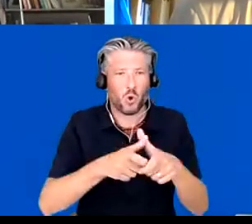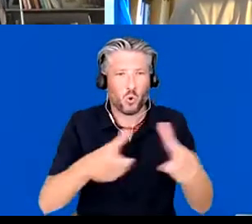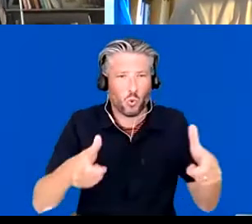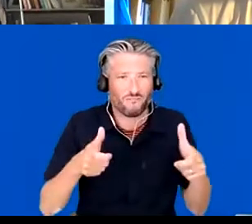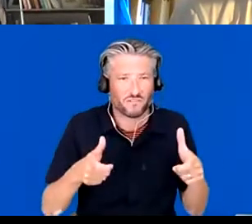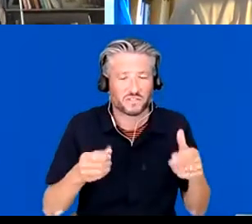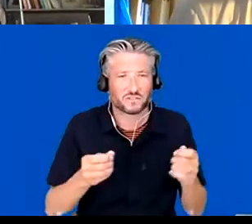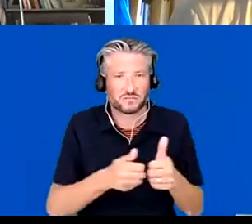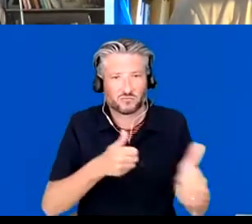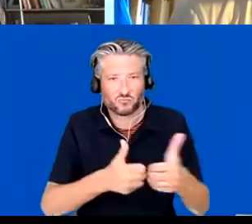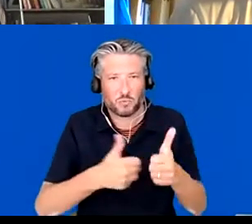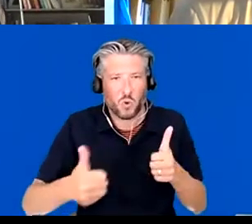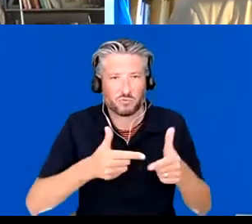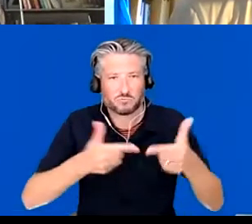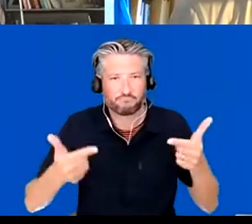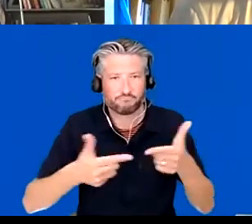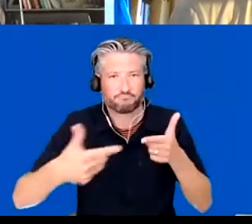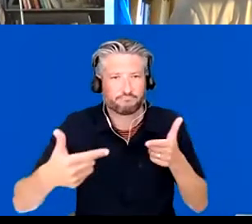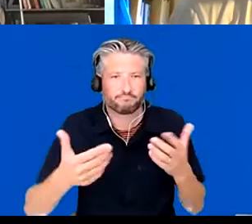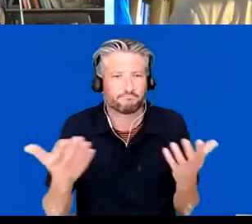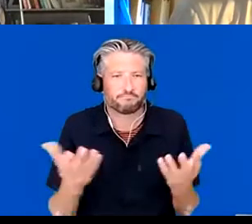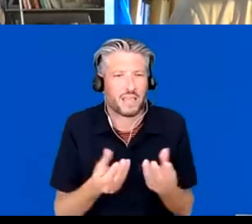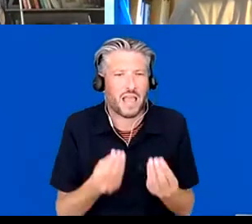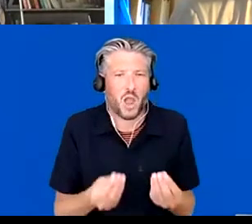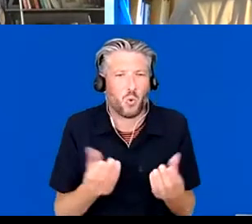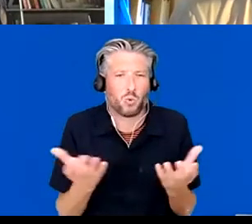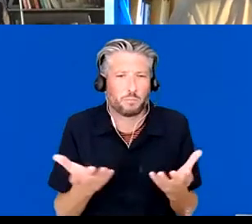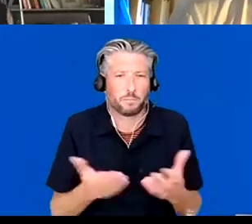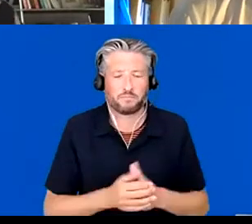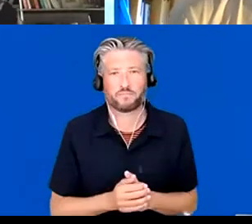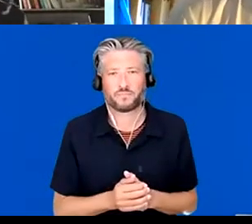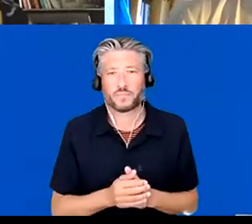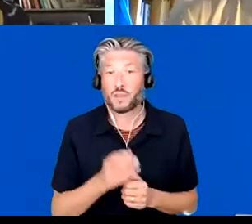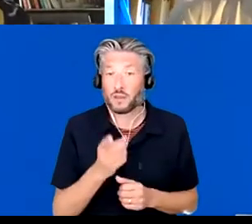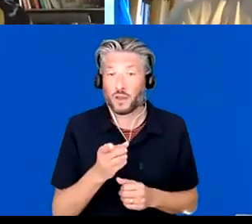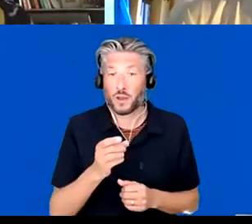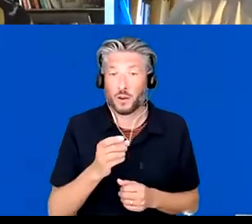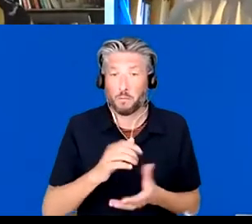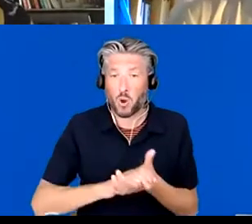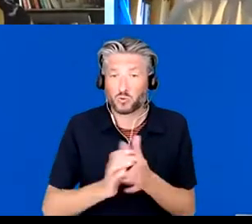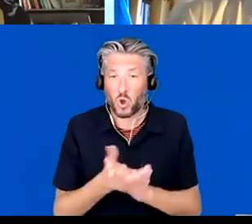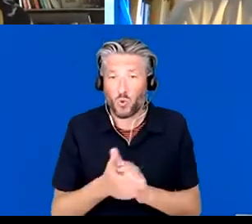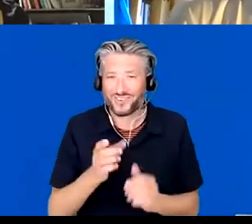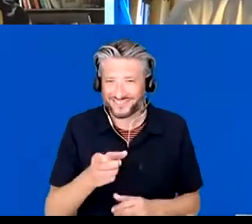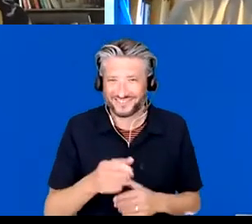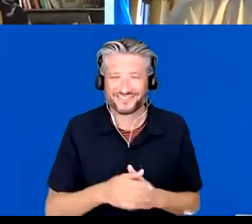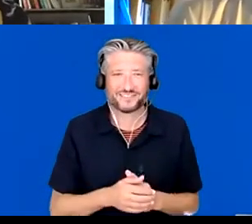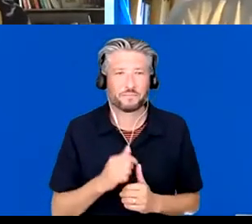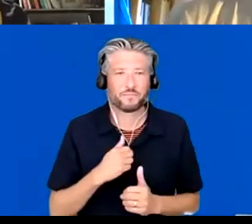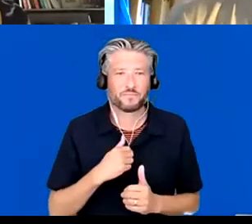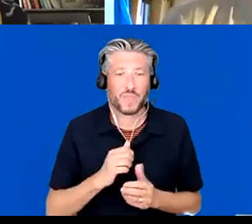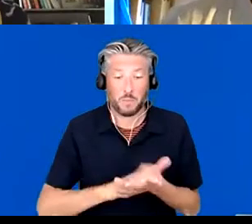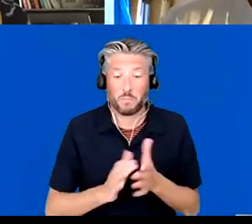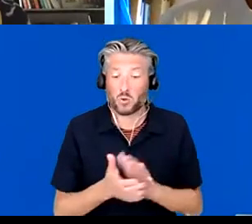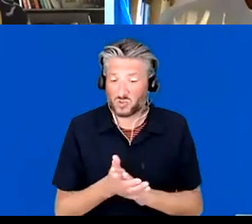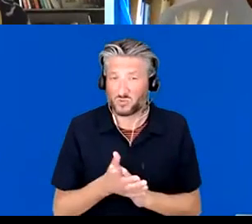Bodo. So yeah, I by the way just wanted to, I mean, it's a nice segue, as I said, Charlotte, and I really think